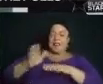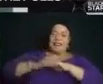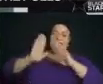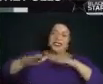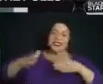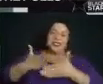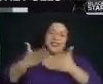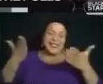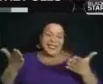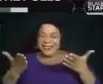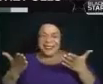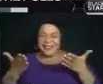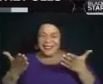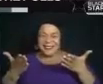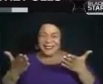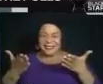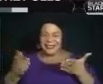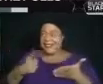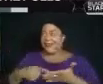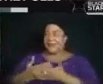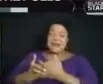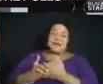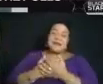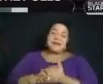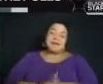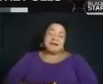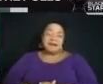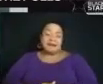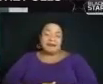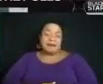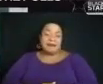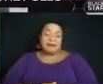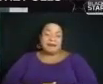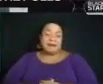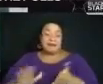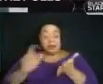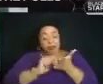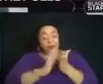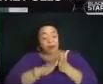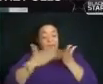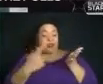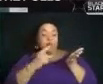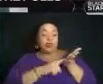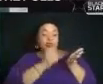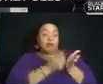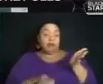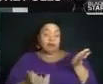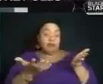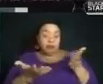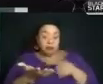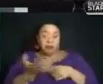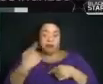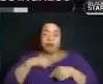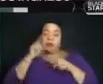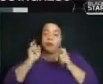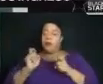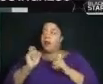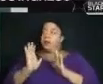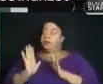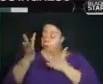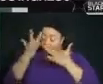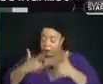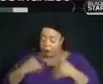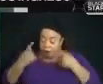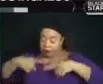a time of crisis. From Amos to Isaiah to the Gospels of Jesus, we are told we